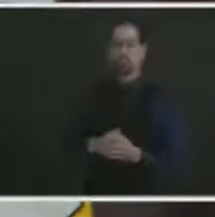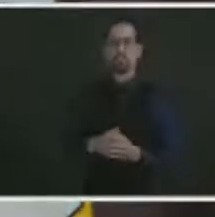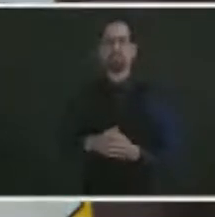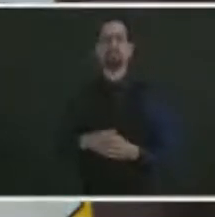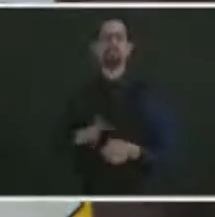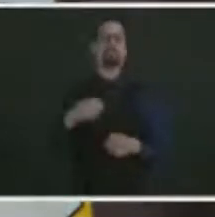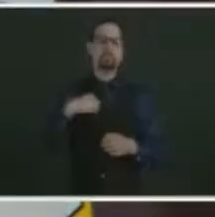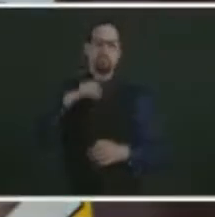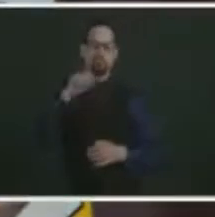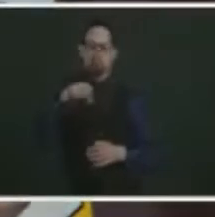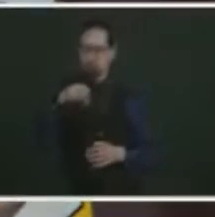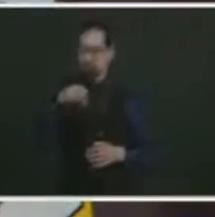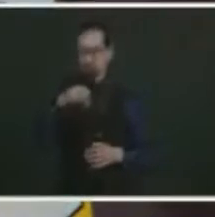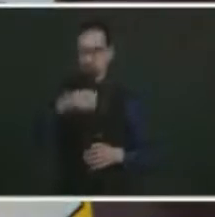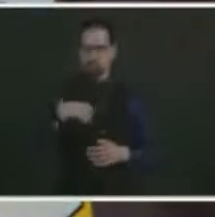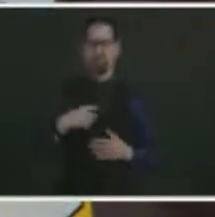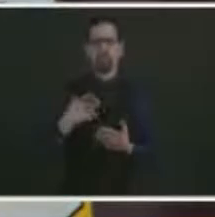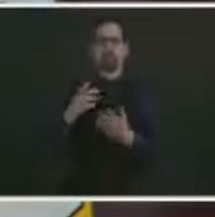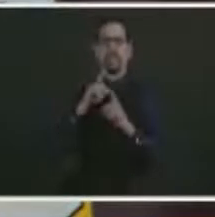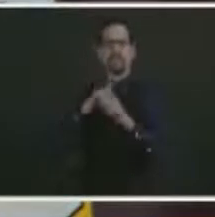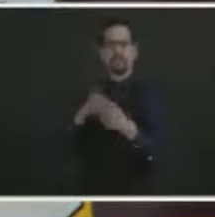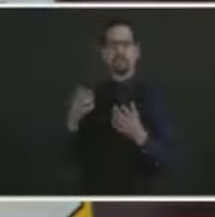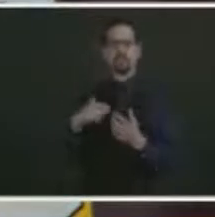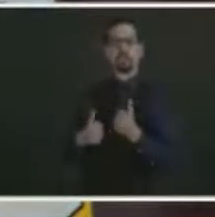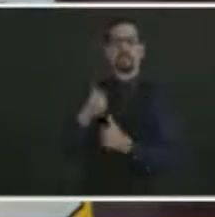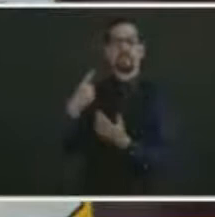on COVID. The Monday was